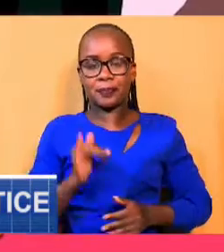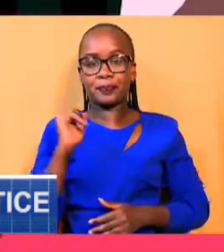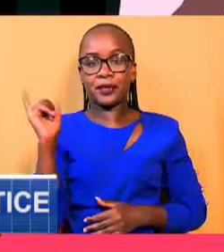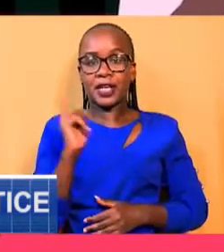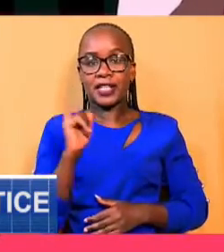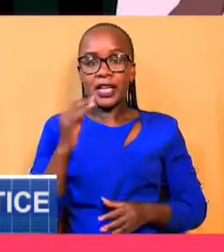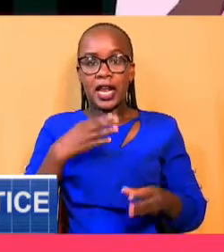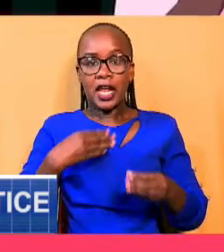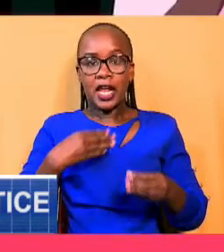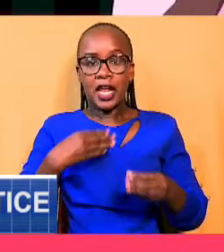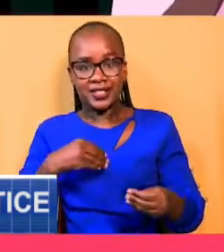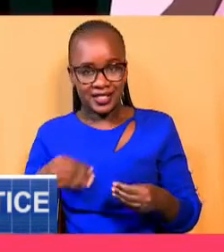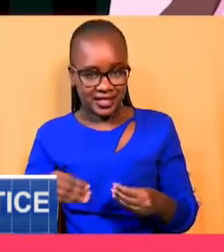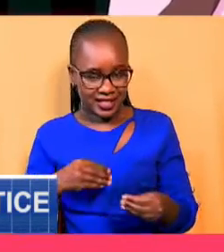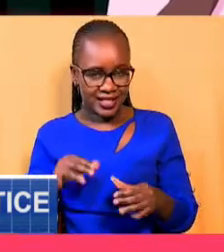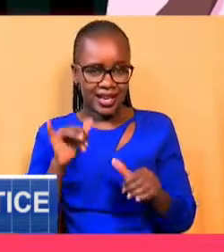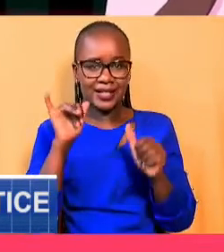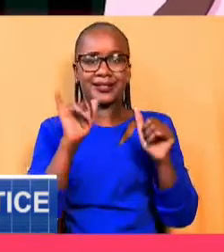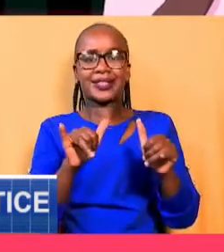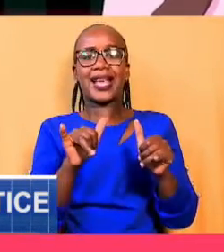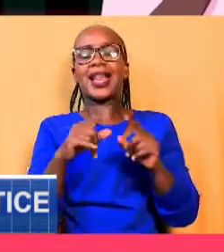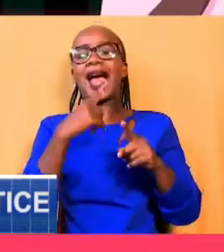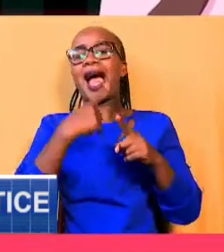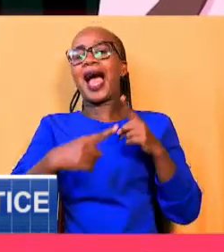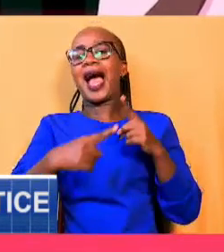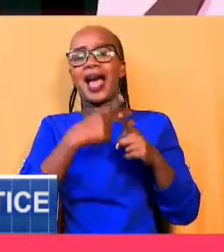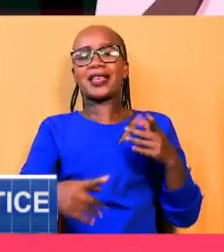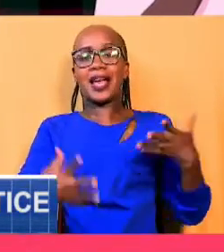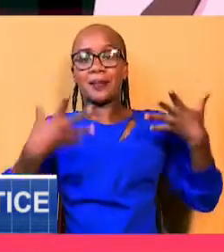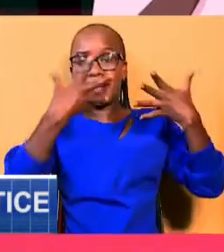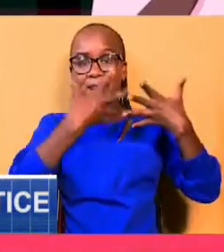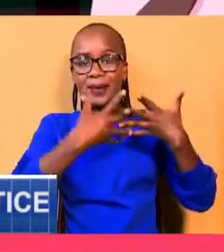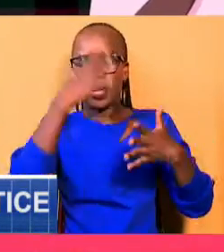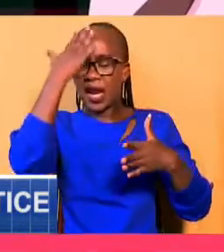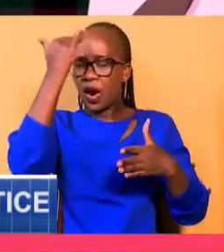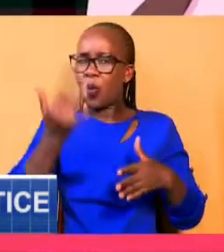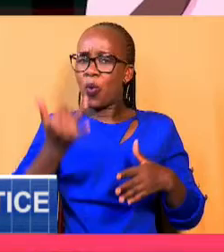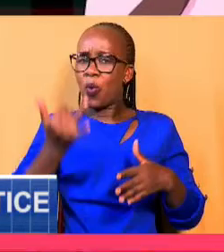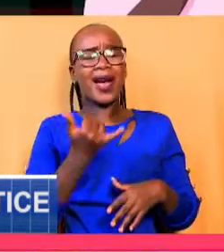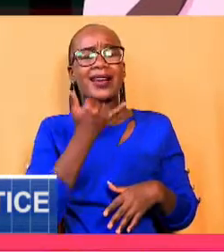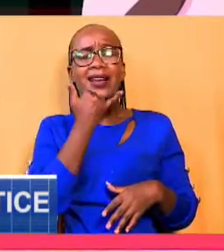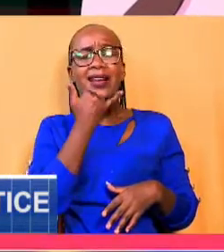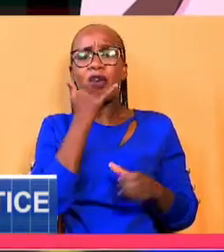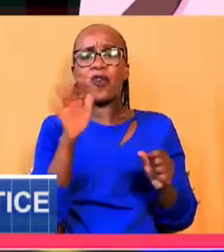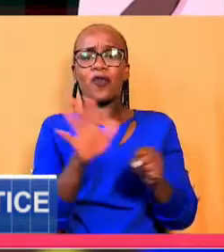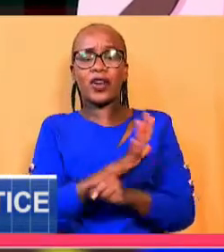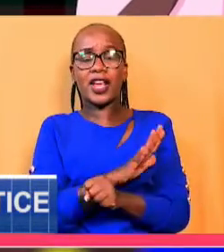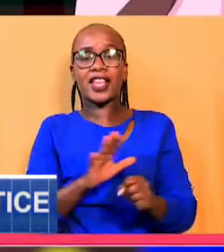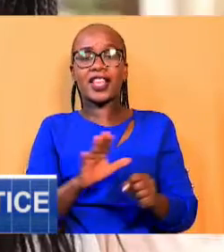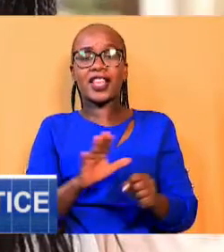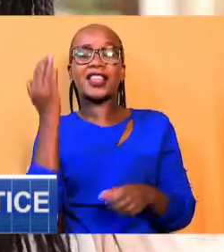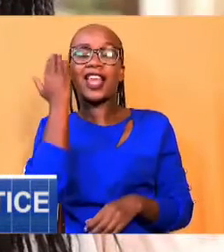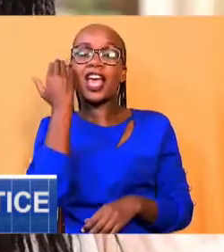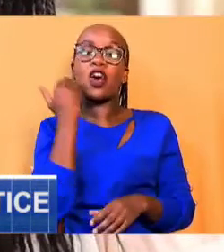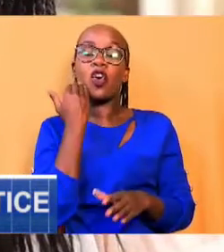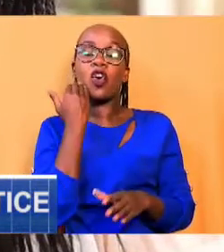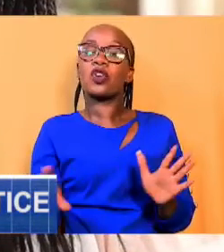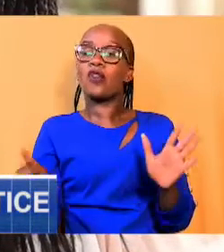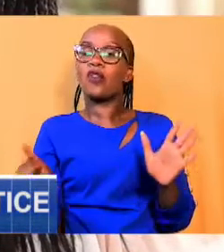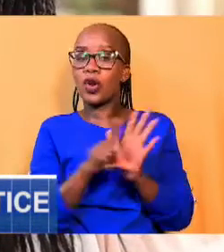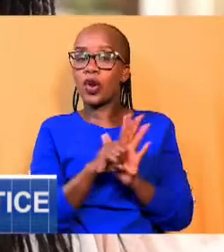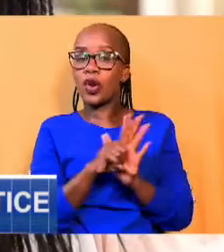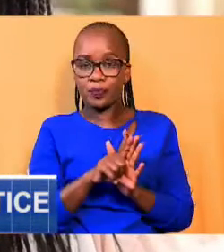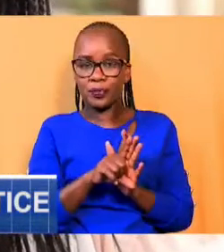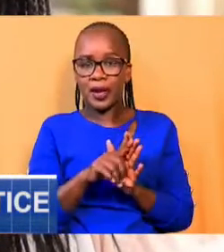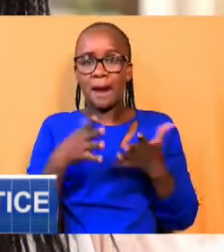intellectual disabilities are spending years in prison for being convicted wrongfully in the court of law. People forget